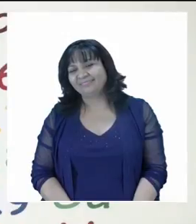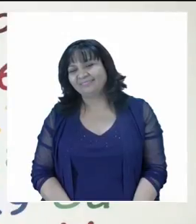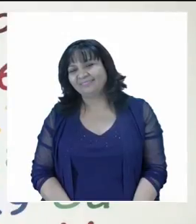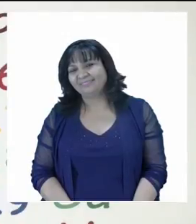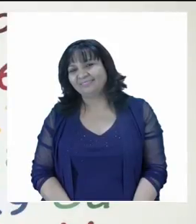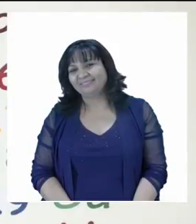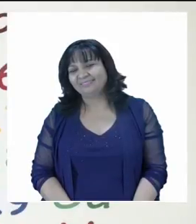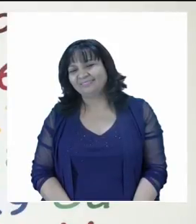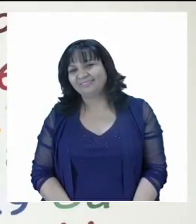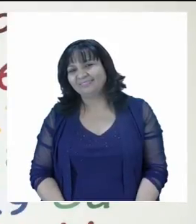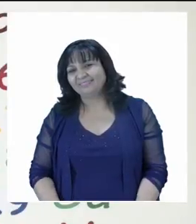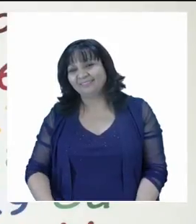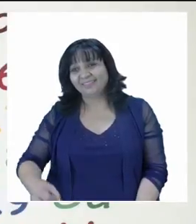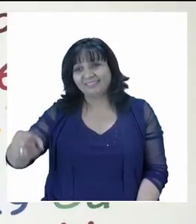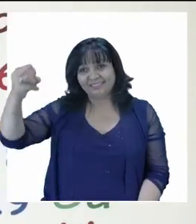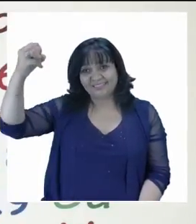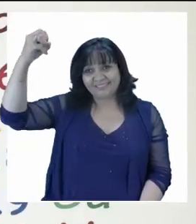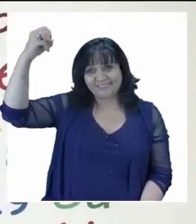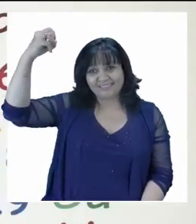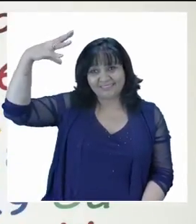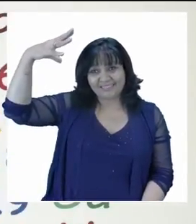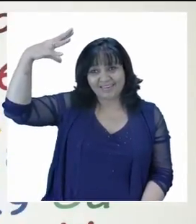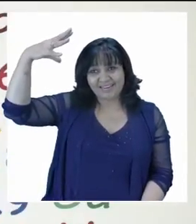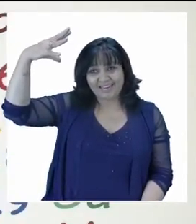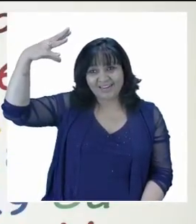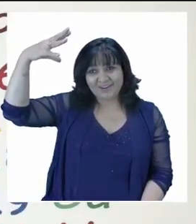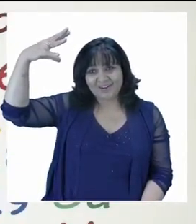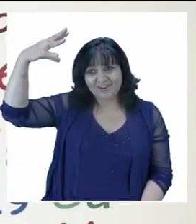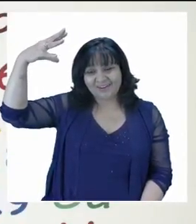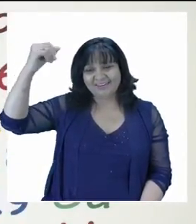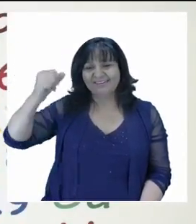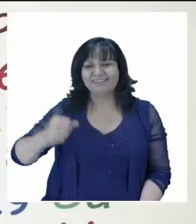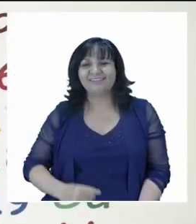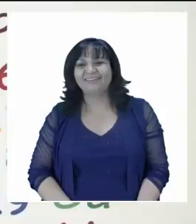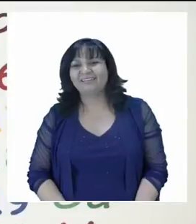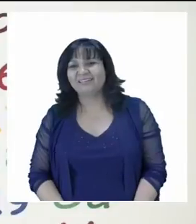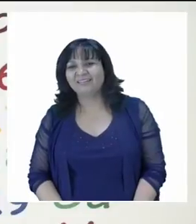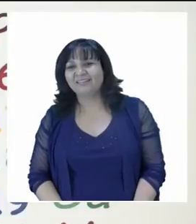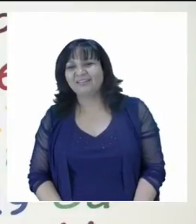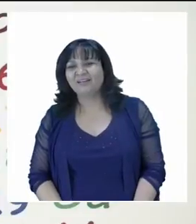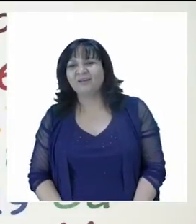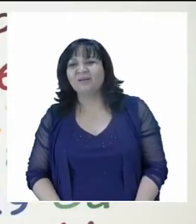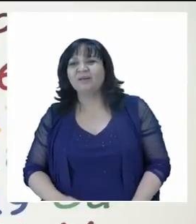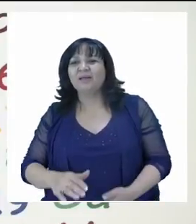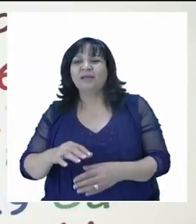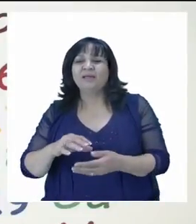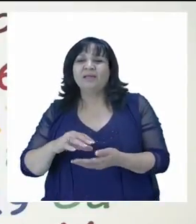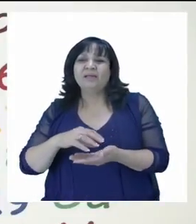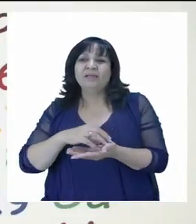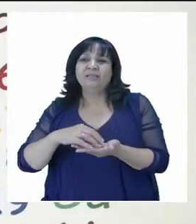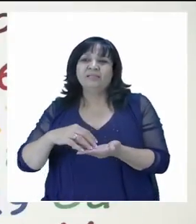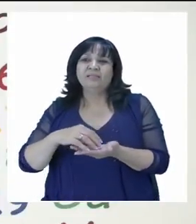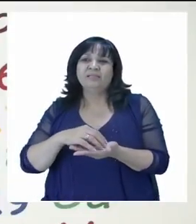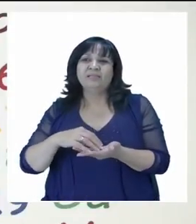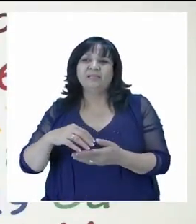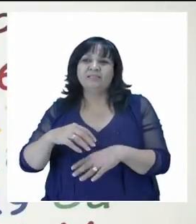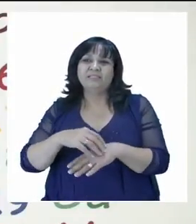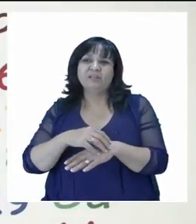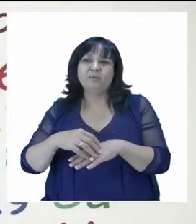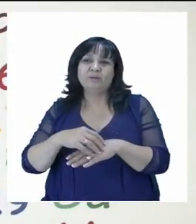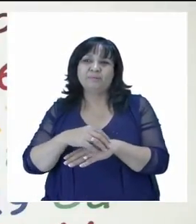a shower. So we need a bar of soap and we need